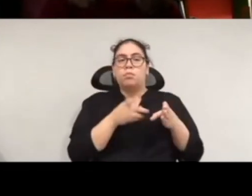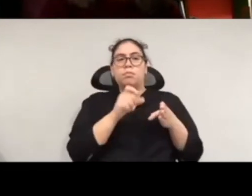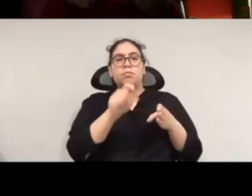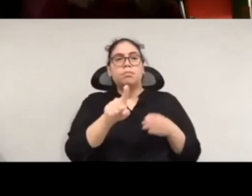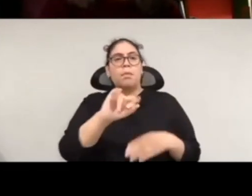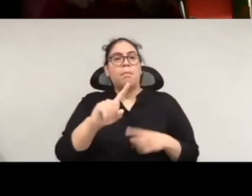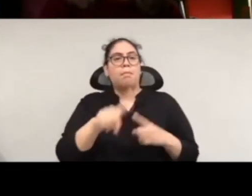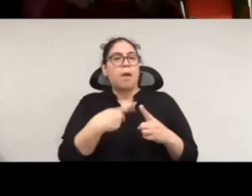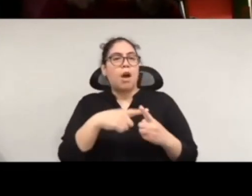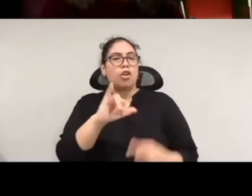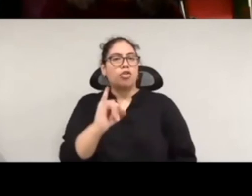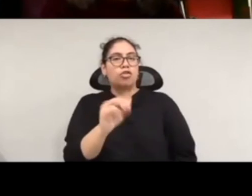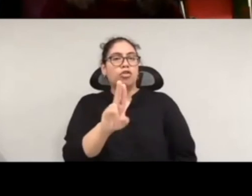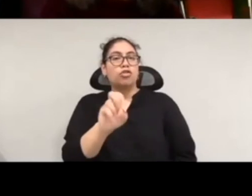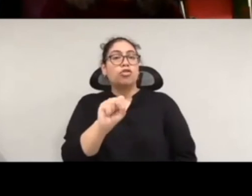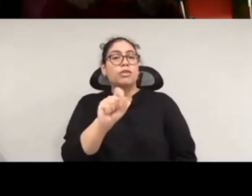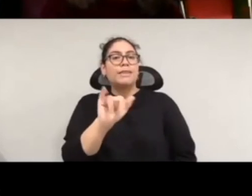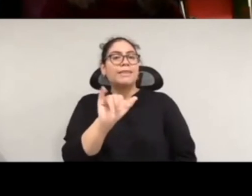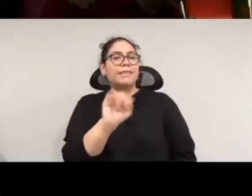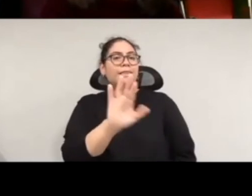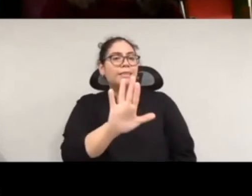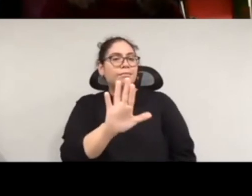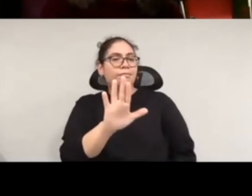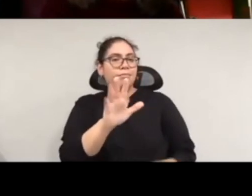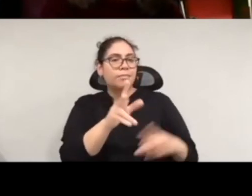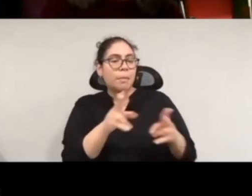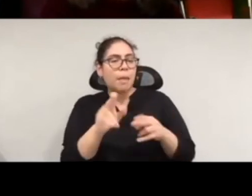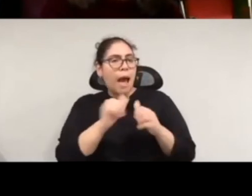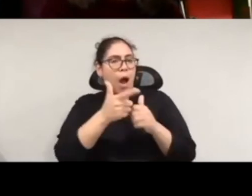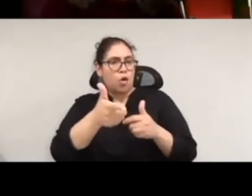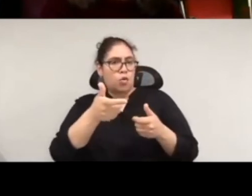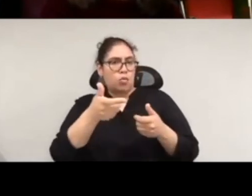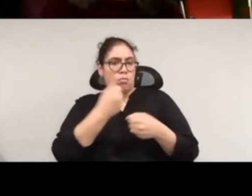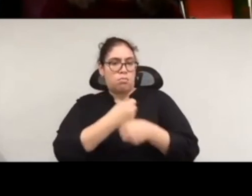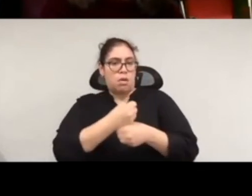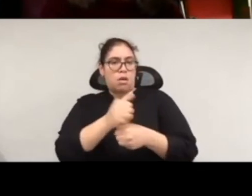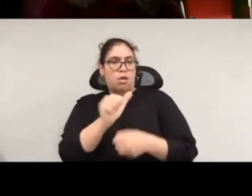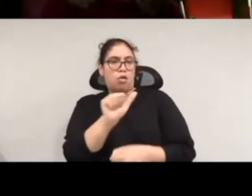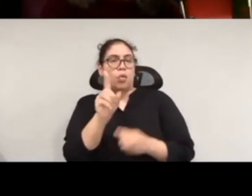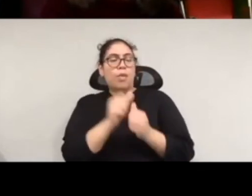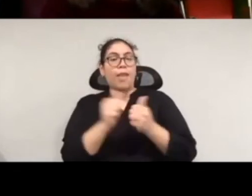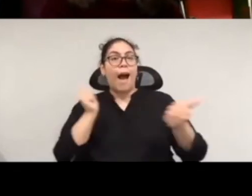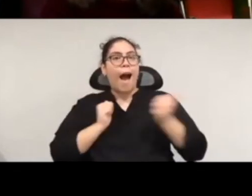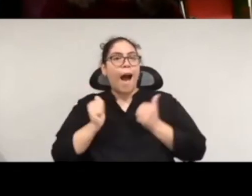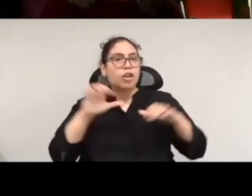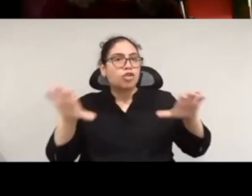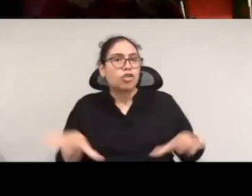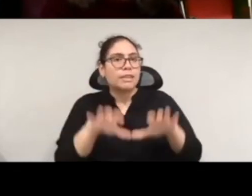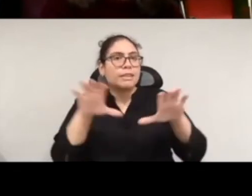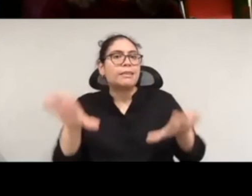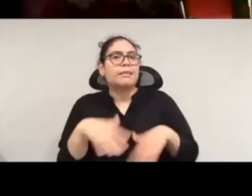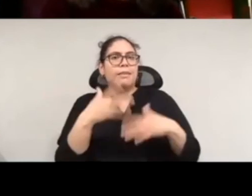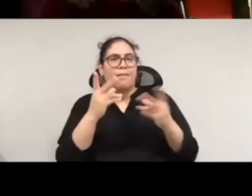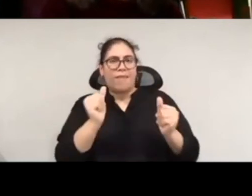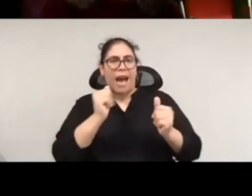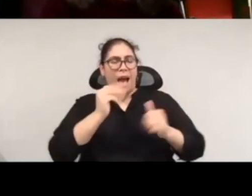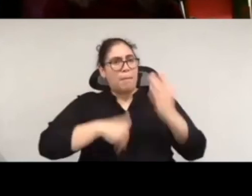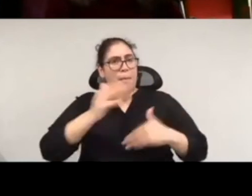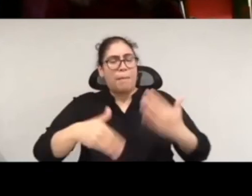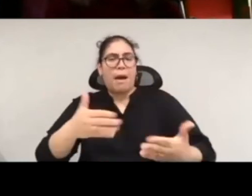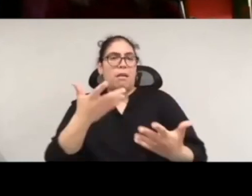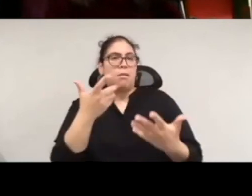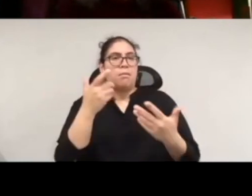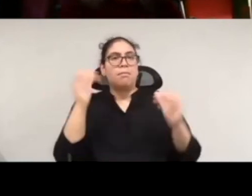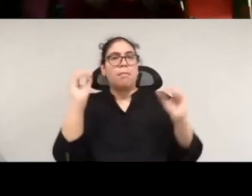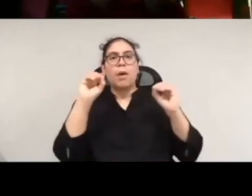clip. Wondering how you handle making audio description with action films or moments with fast action where there might not be big moments